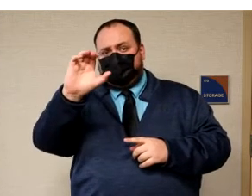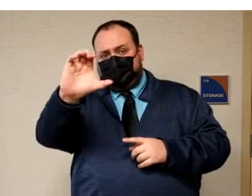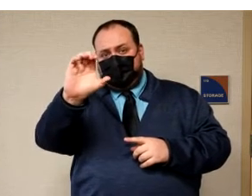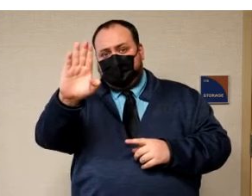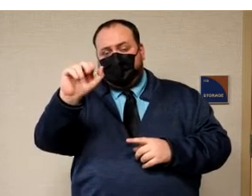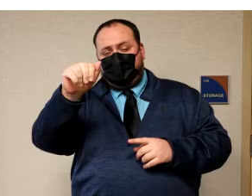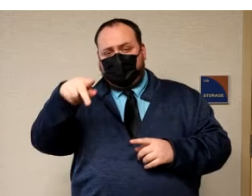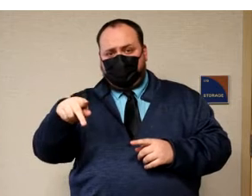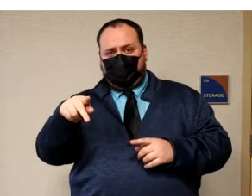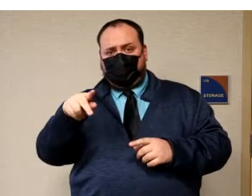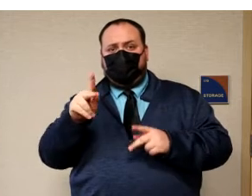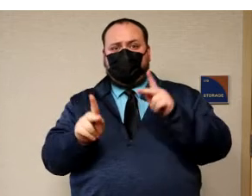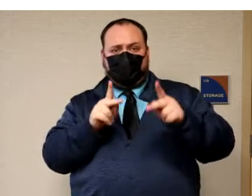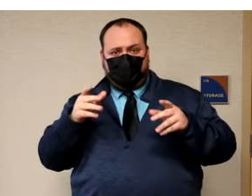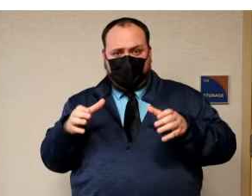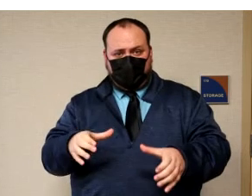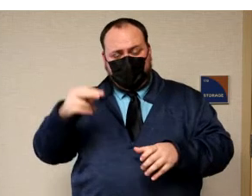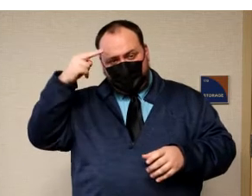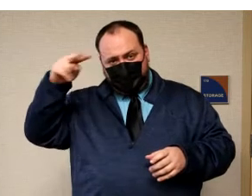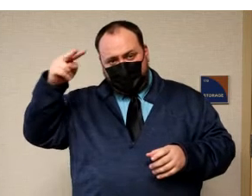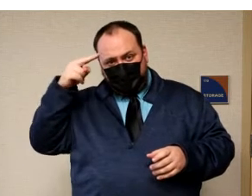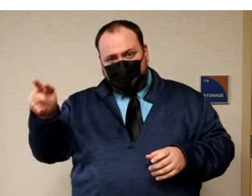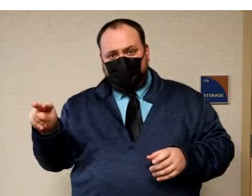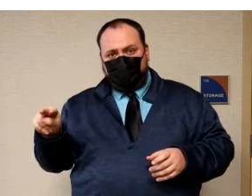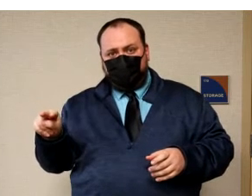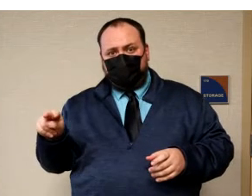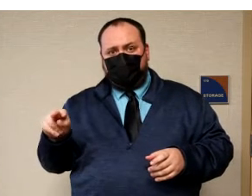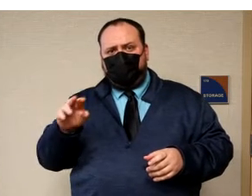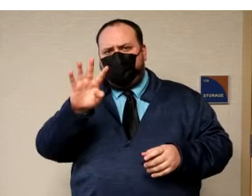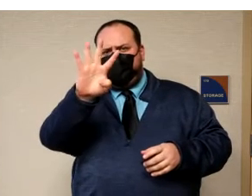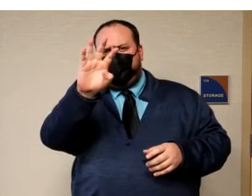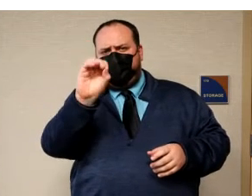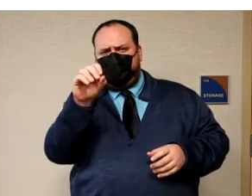CVAP population, Hispanic CVAP population with